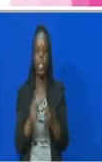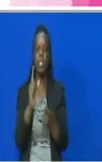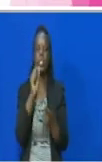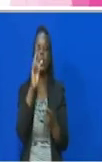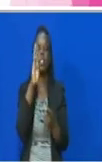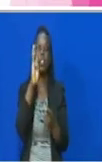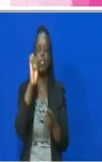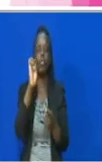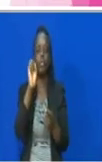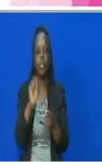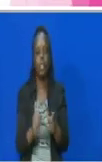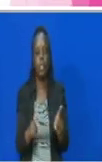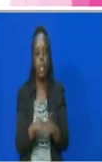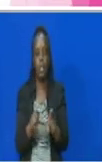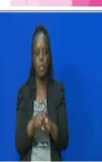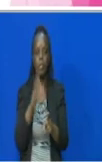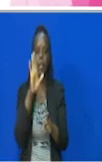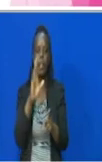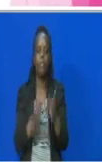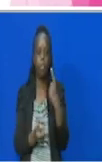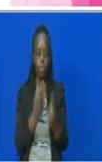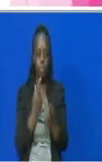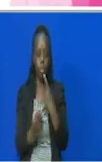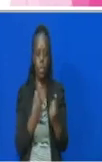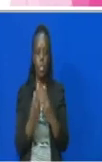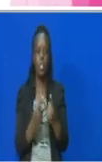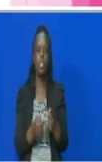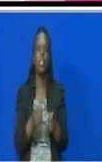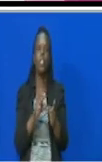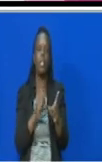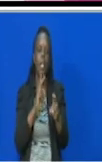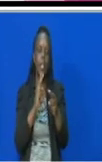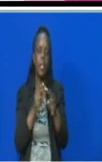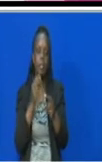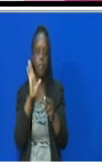tubes, and those 5 boiling tubes are labeled boiling 1,